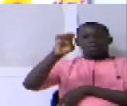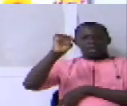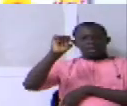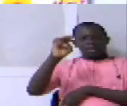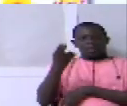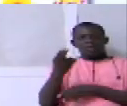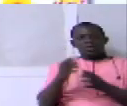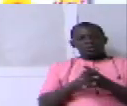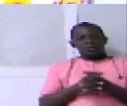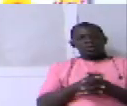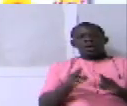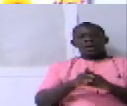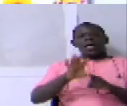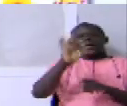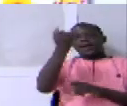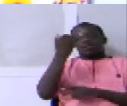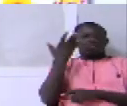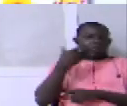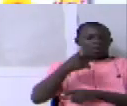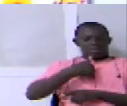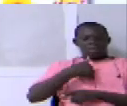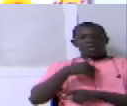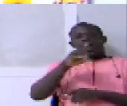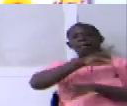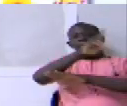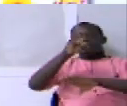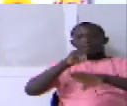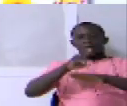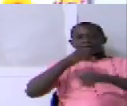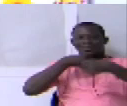Yes, when I was at the training school, I